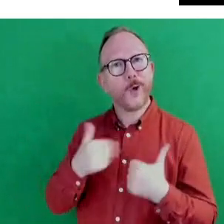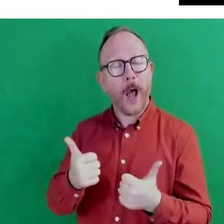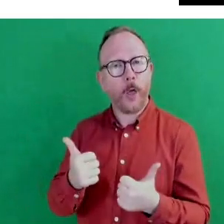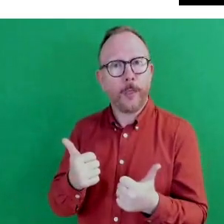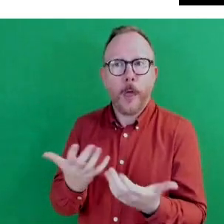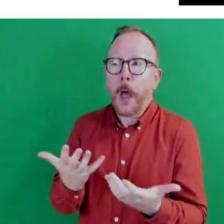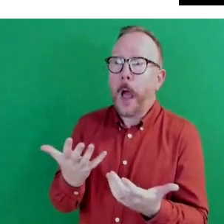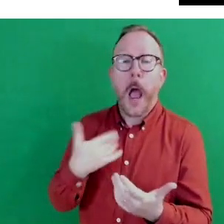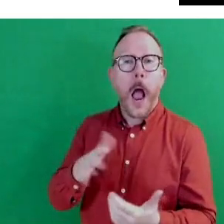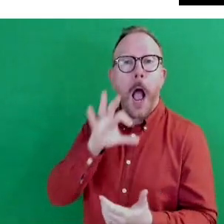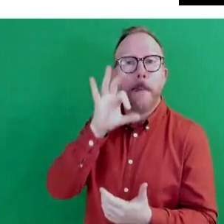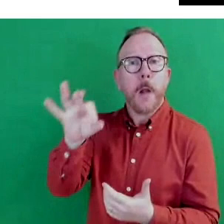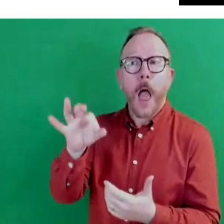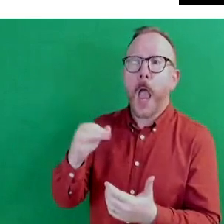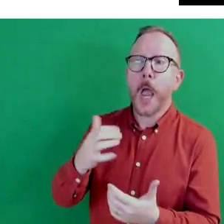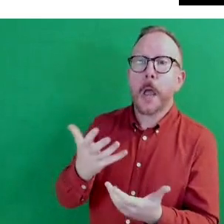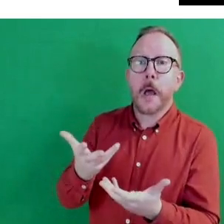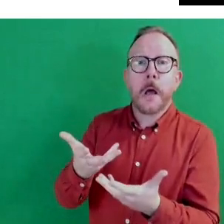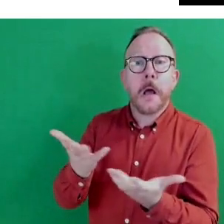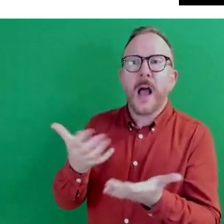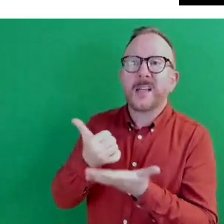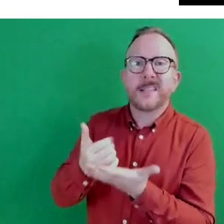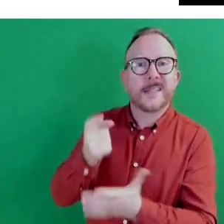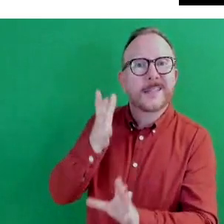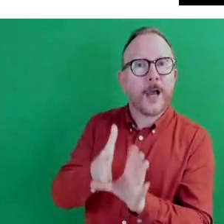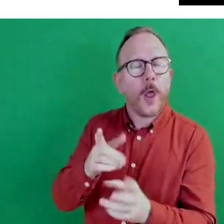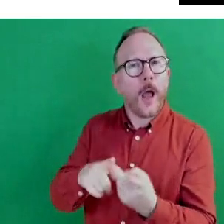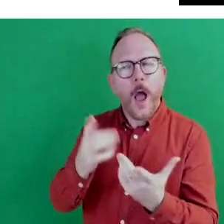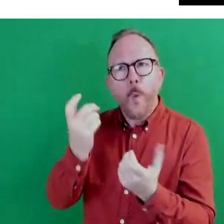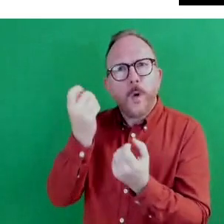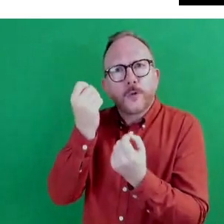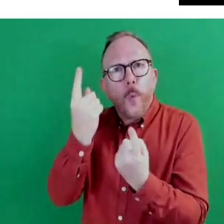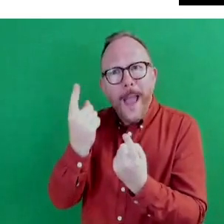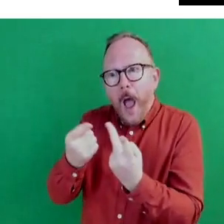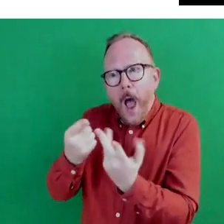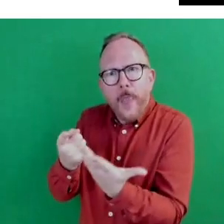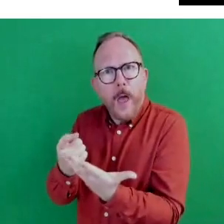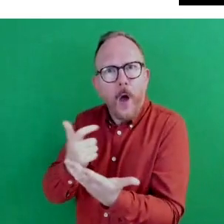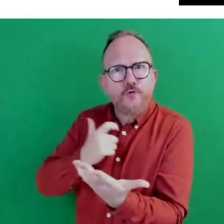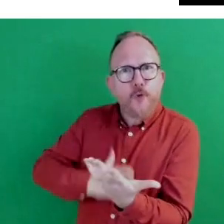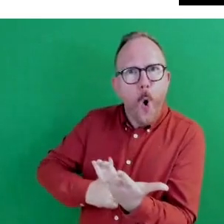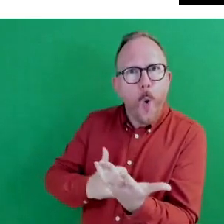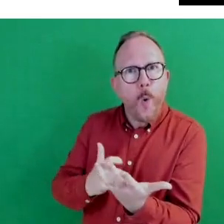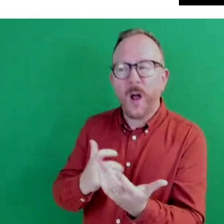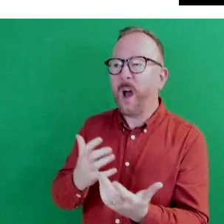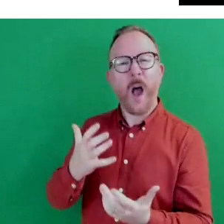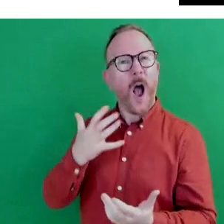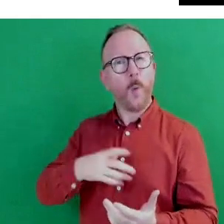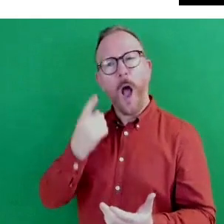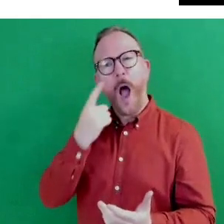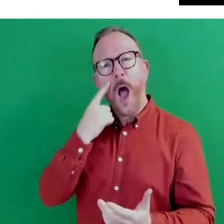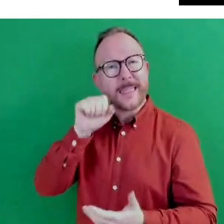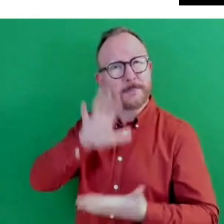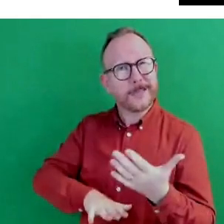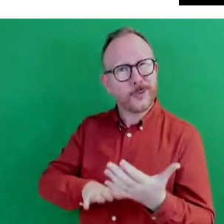applying for assistant psychologist roles and things like that, but I wanted some experience working in schools first.